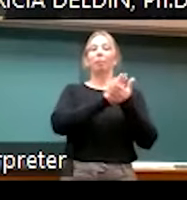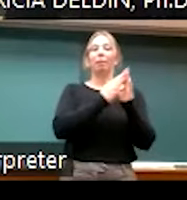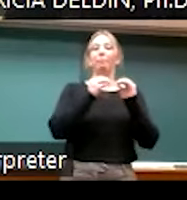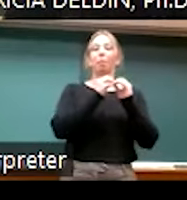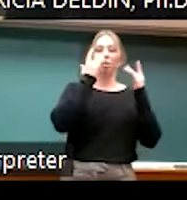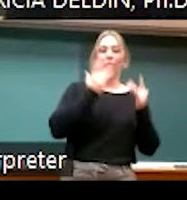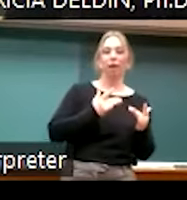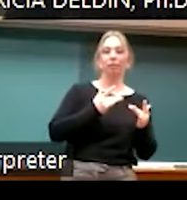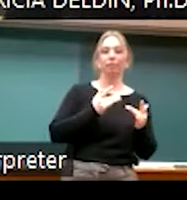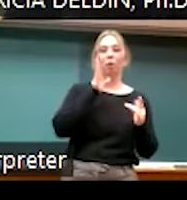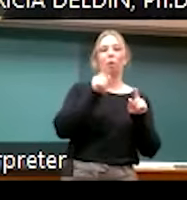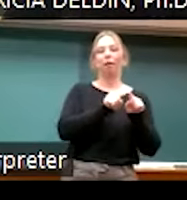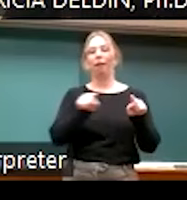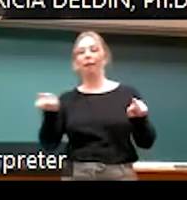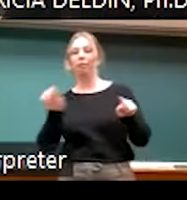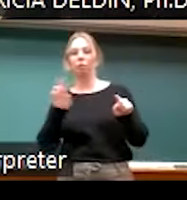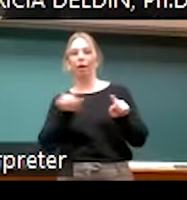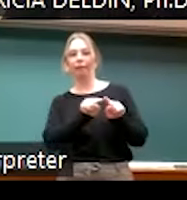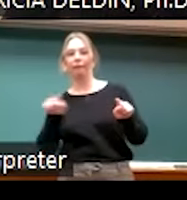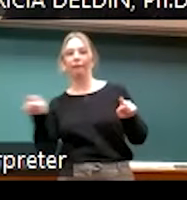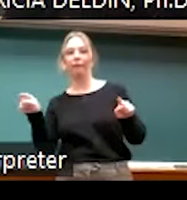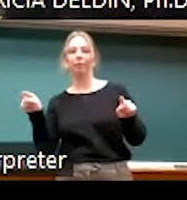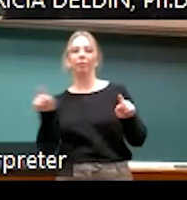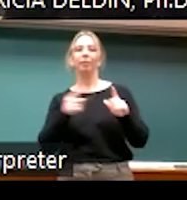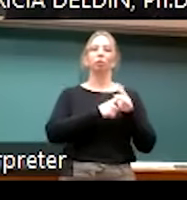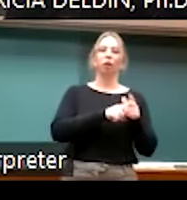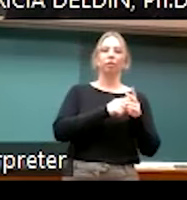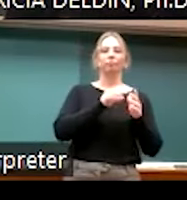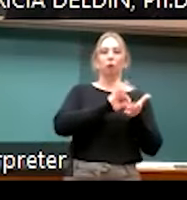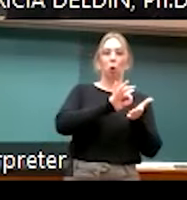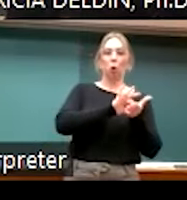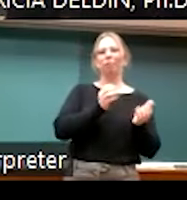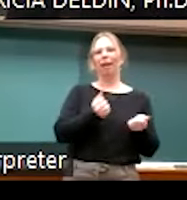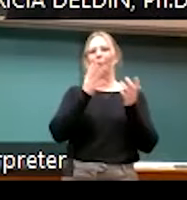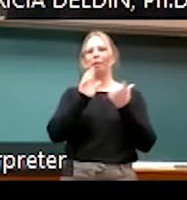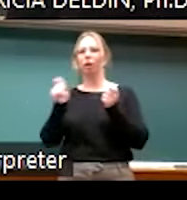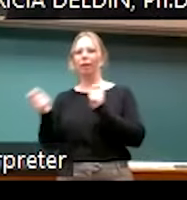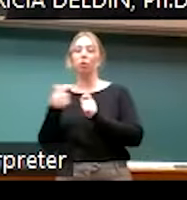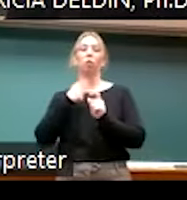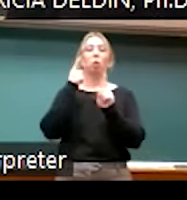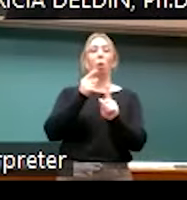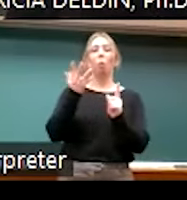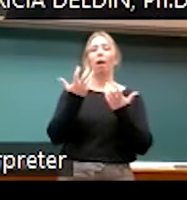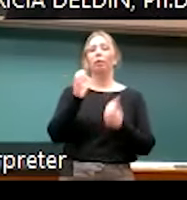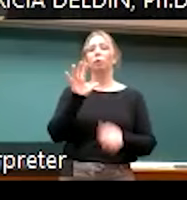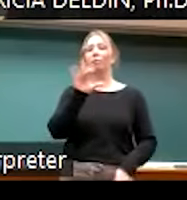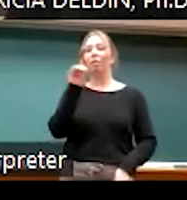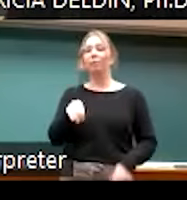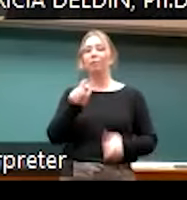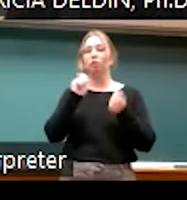way, starting score, this is how much they change. We were hoping for a 25% change, which is represented in this red